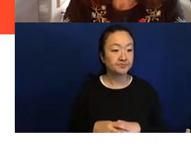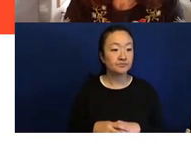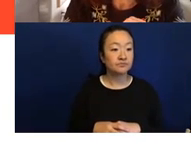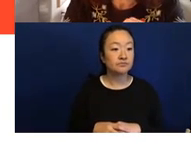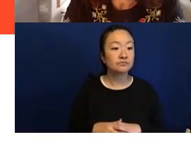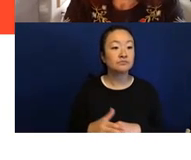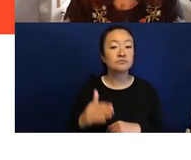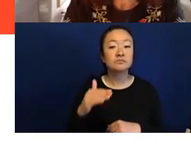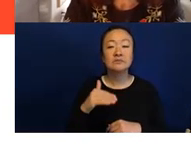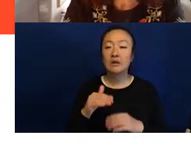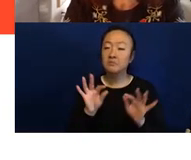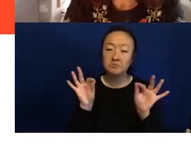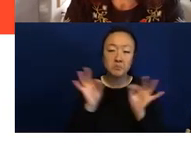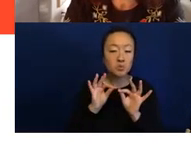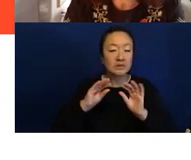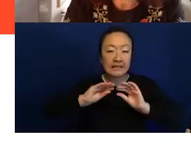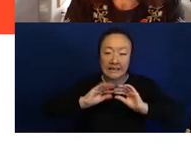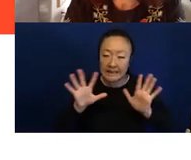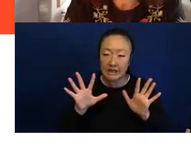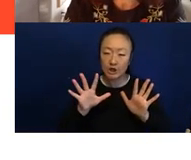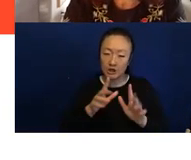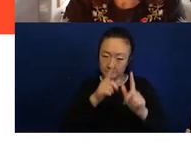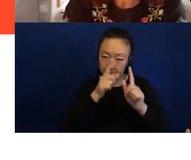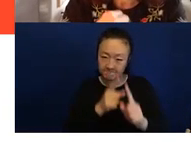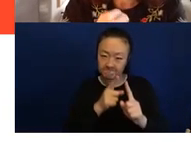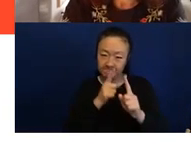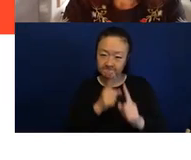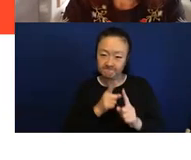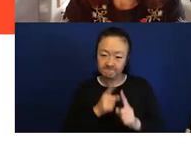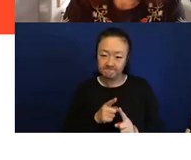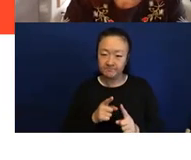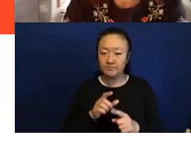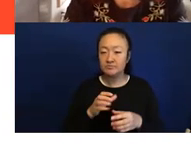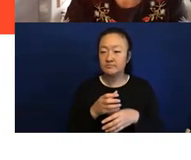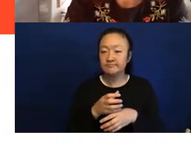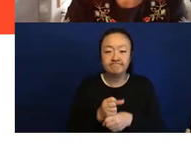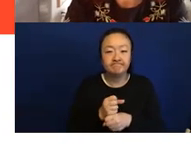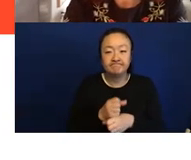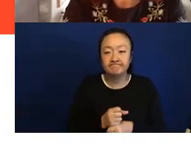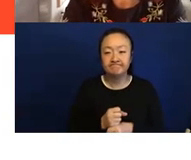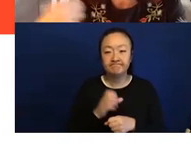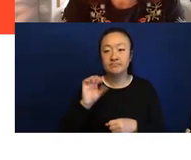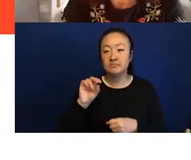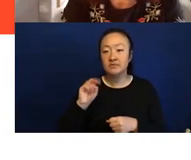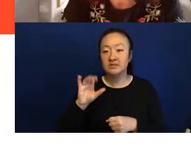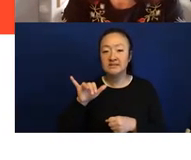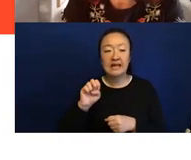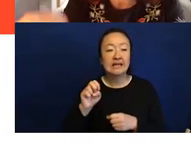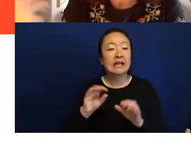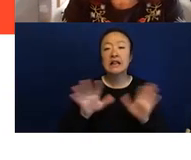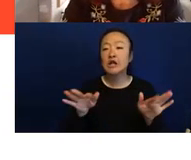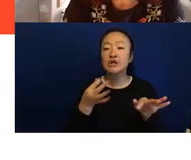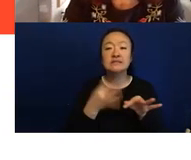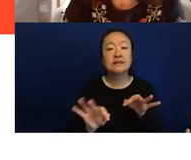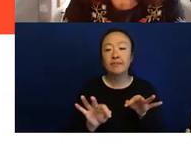Try to be as clear and concise as possible. Just use simple, clear language. You don't have to write